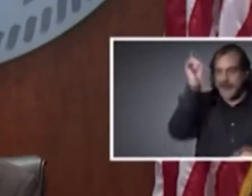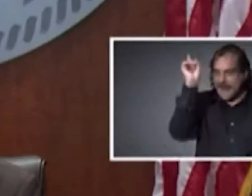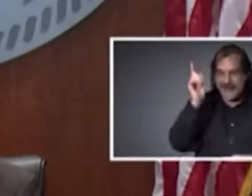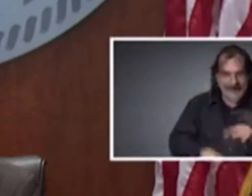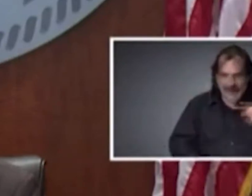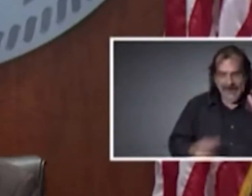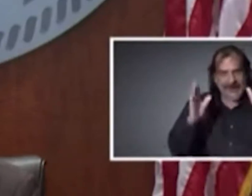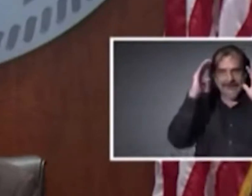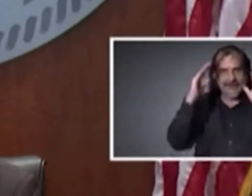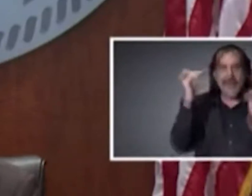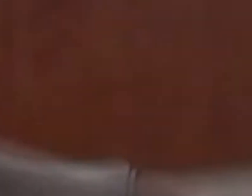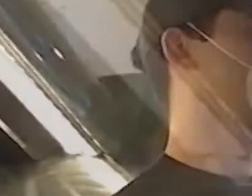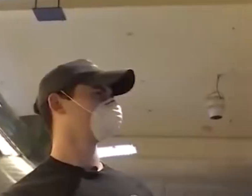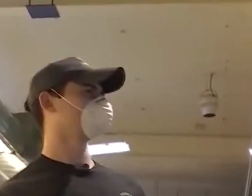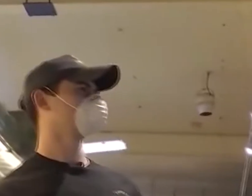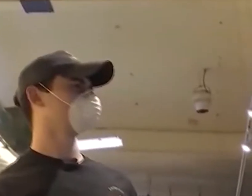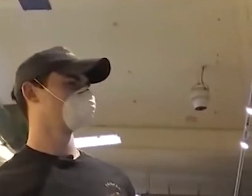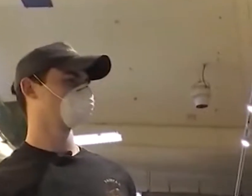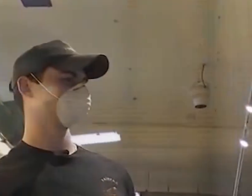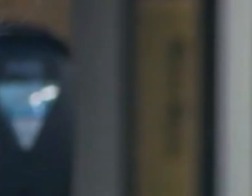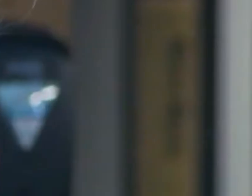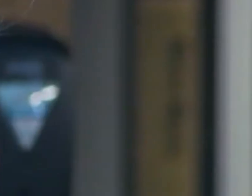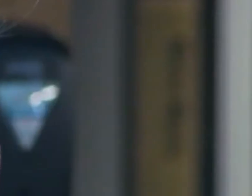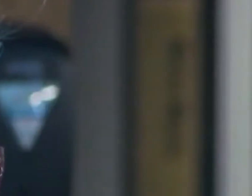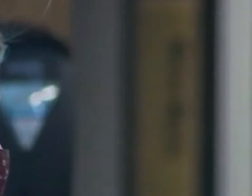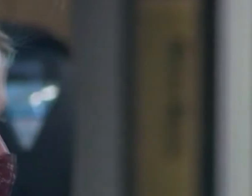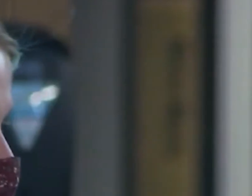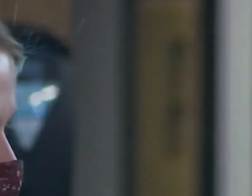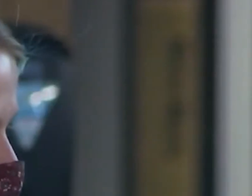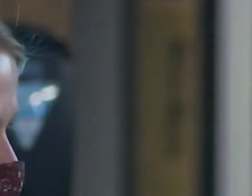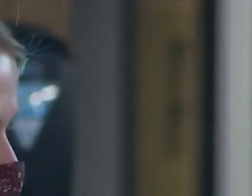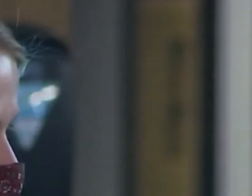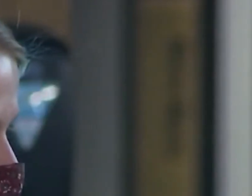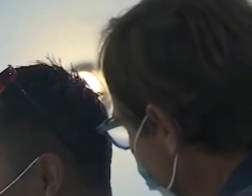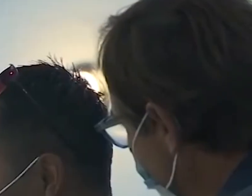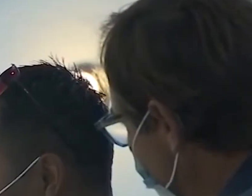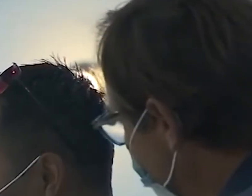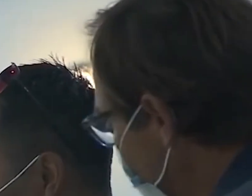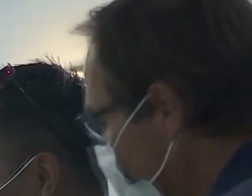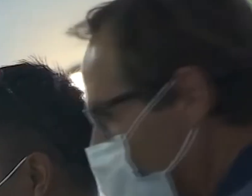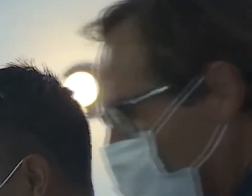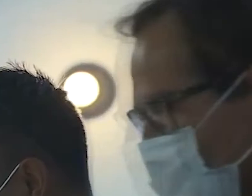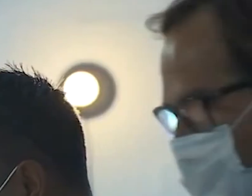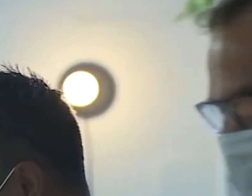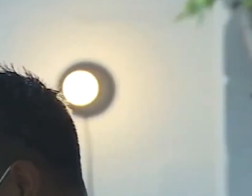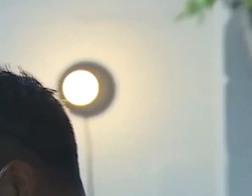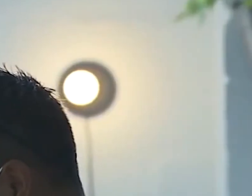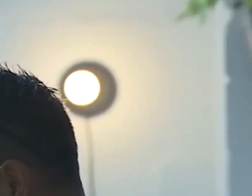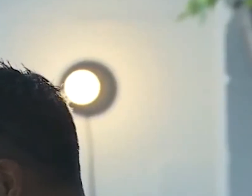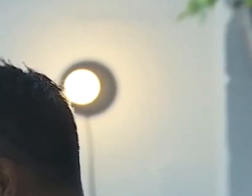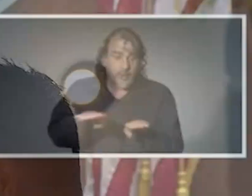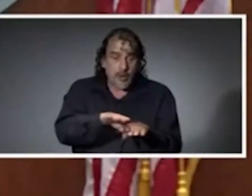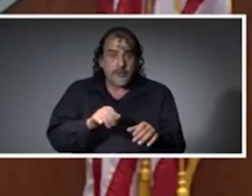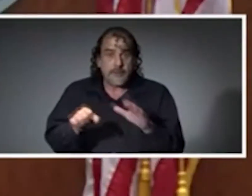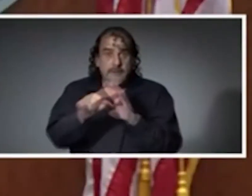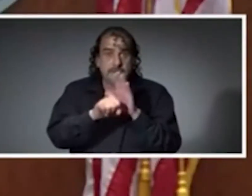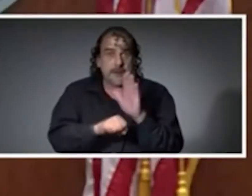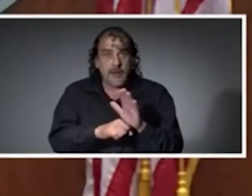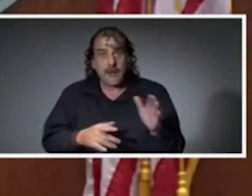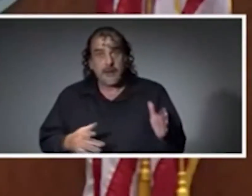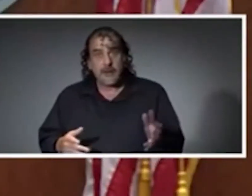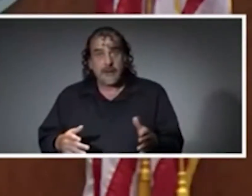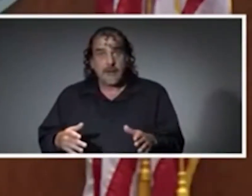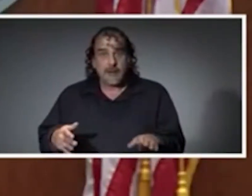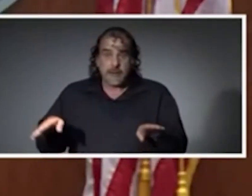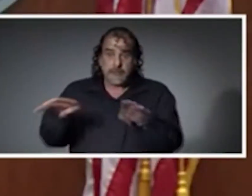has extended his mask order. Beats the hell out of shutting down the state, beats the hell out of shutting down gyms,